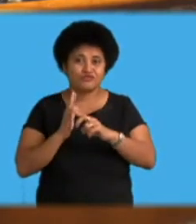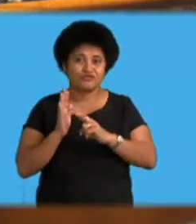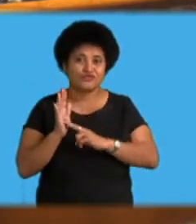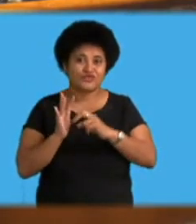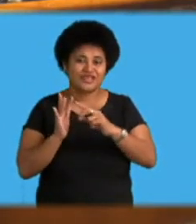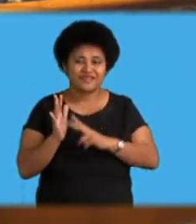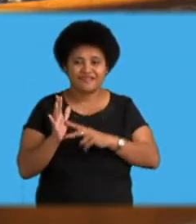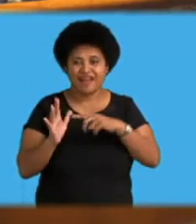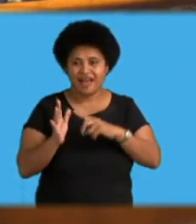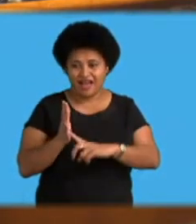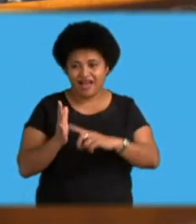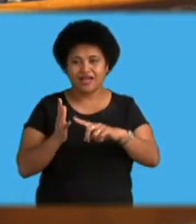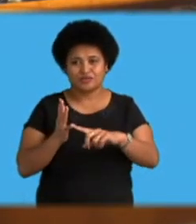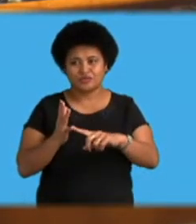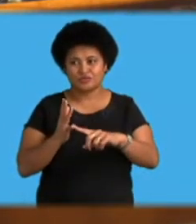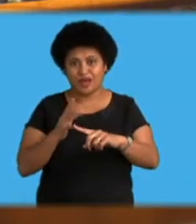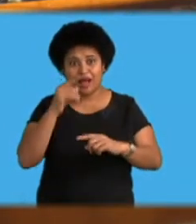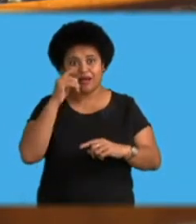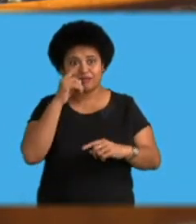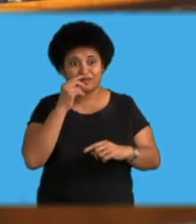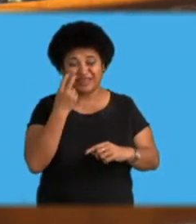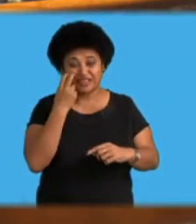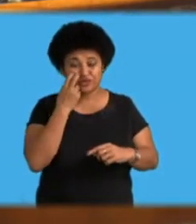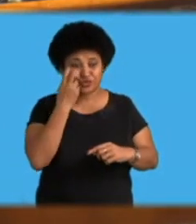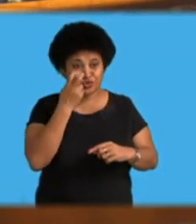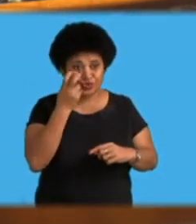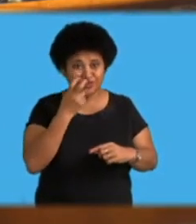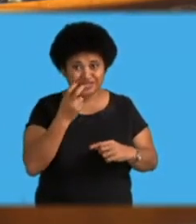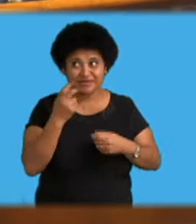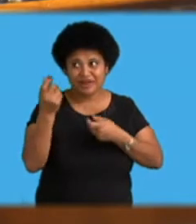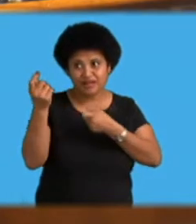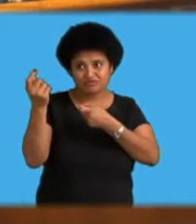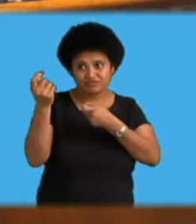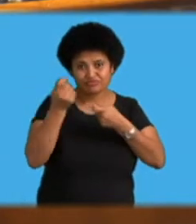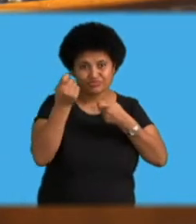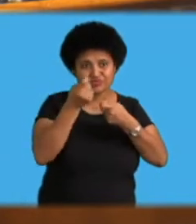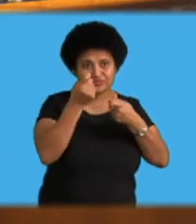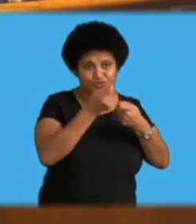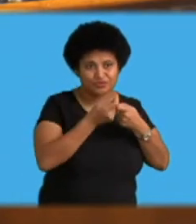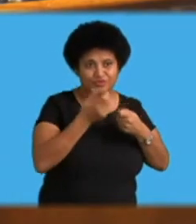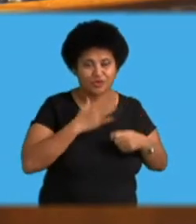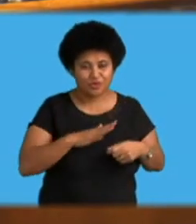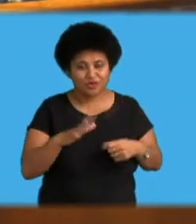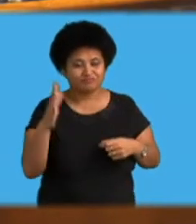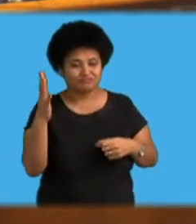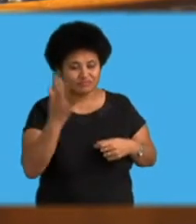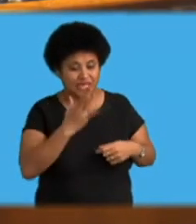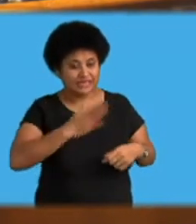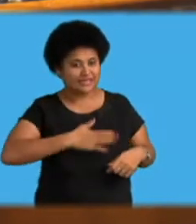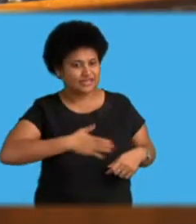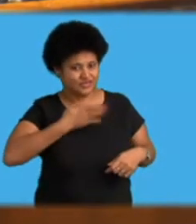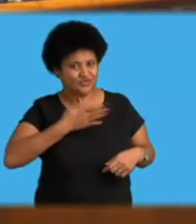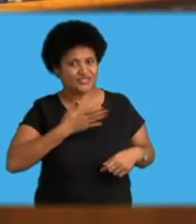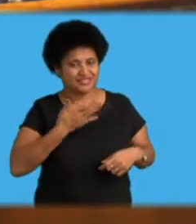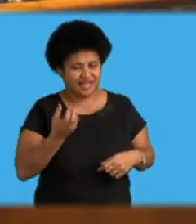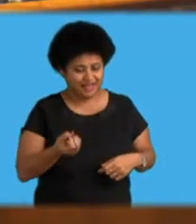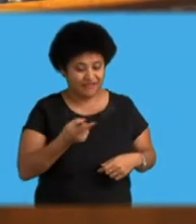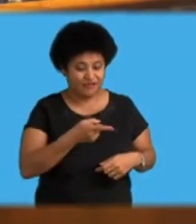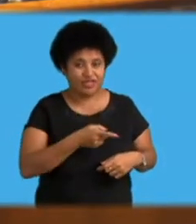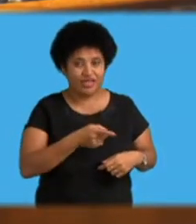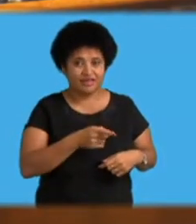are becoming attractions for tourists. But unfortunately, the sacred